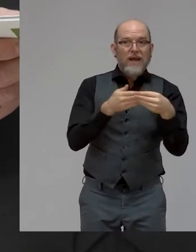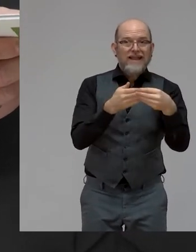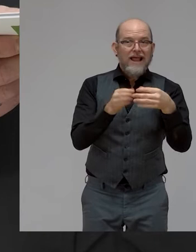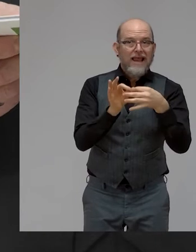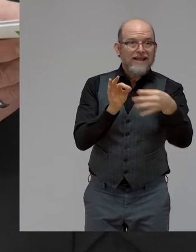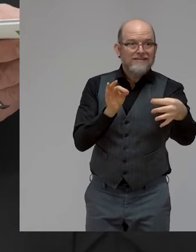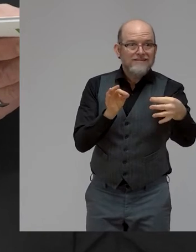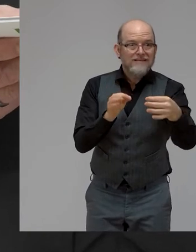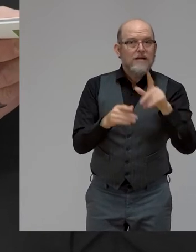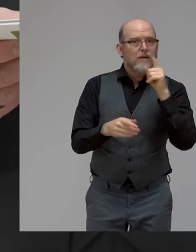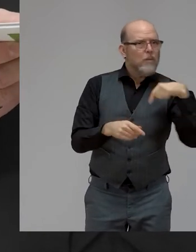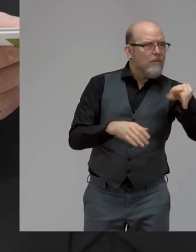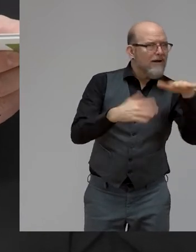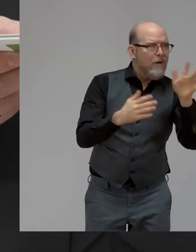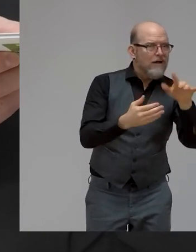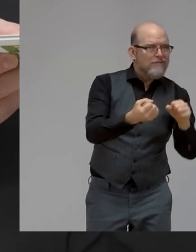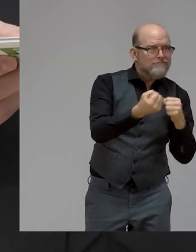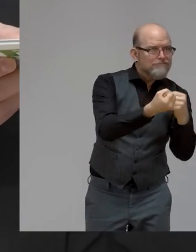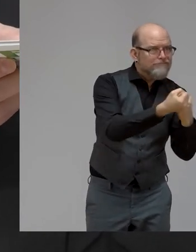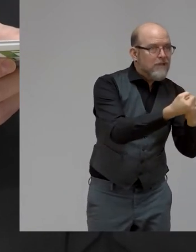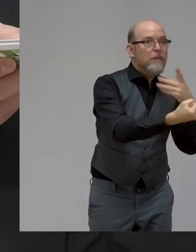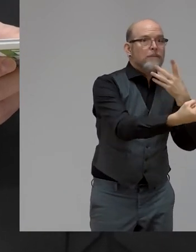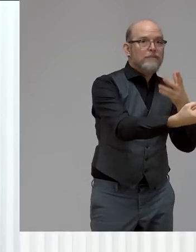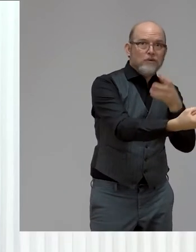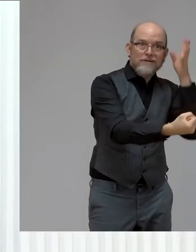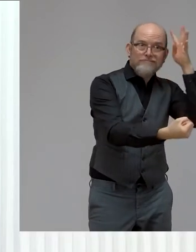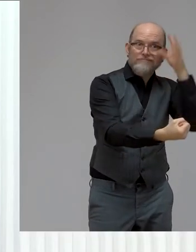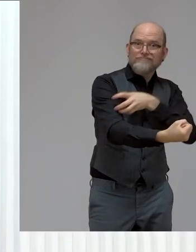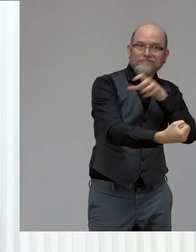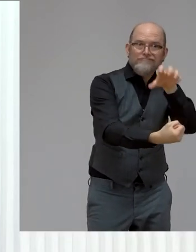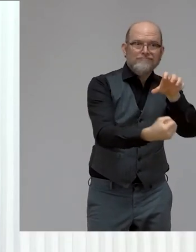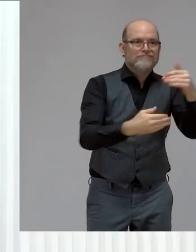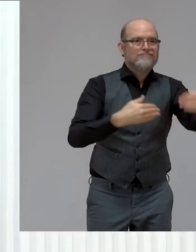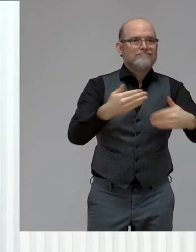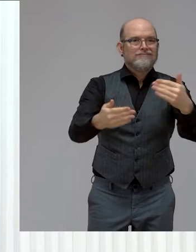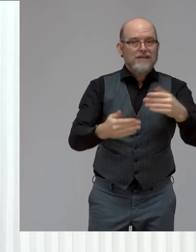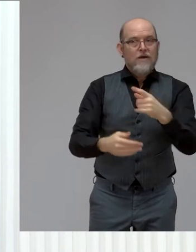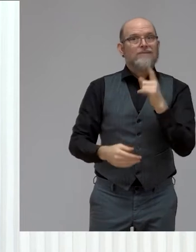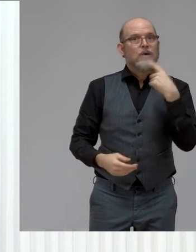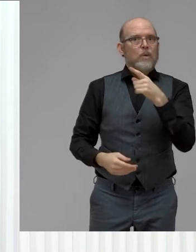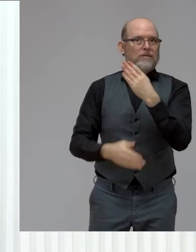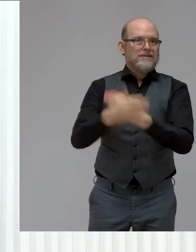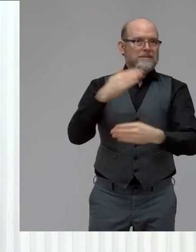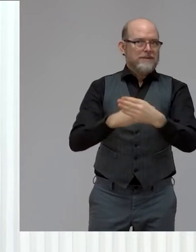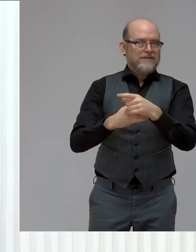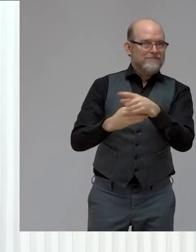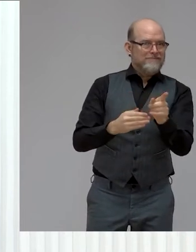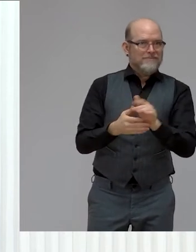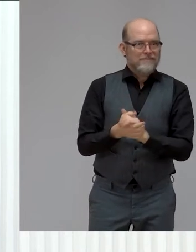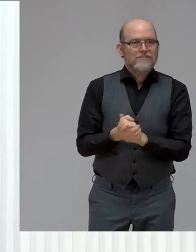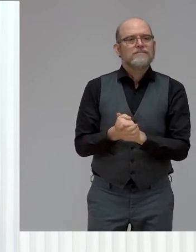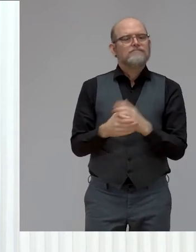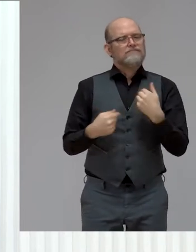exist for people with disabilities. I too should like to bid you welcome,